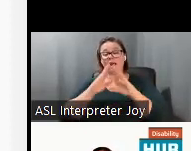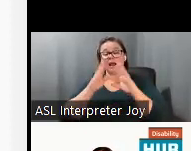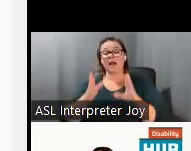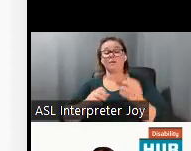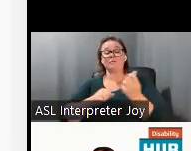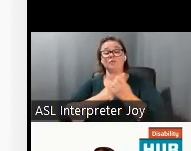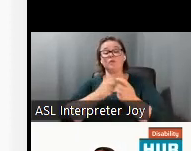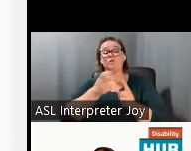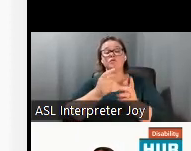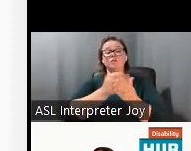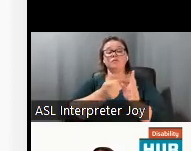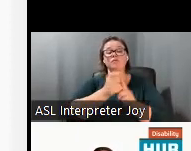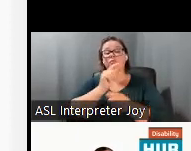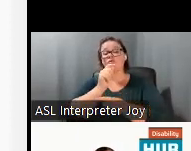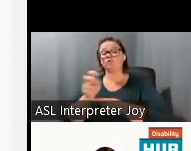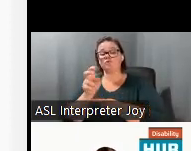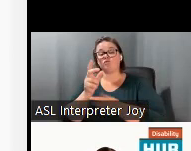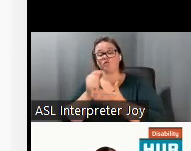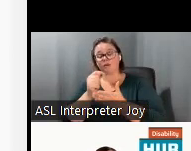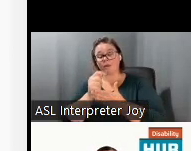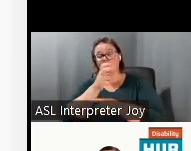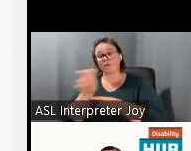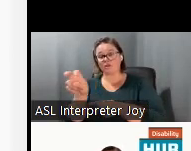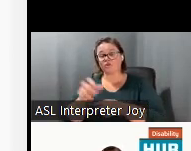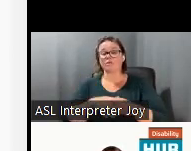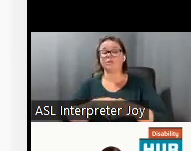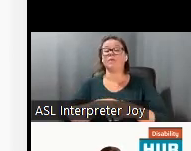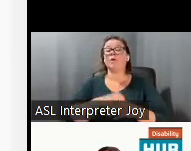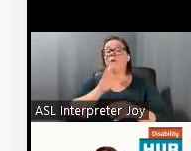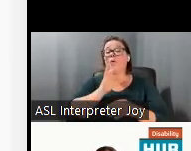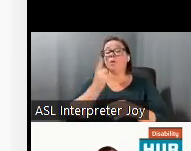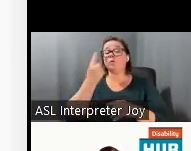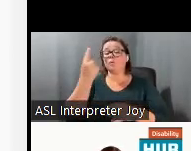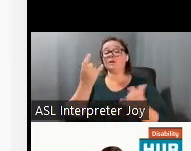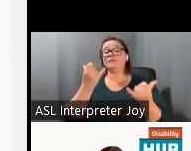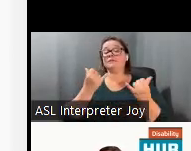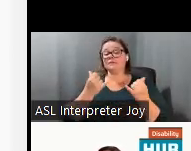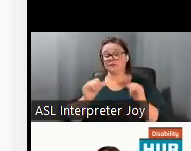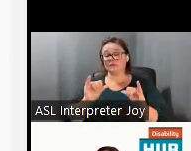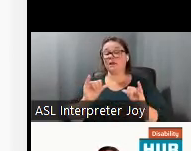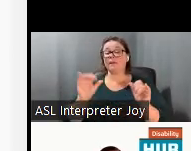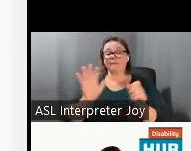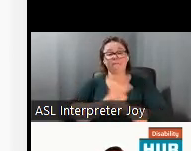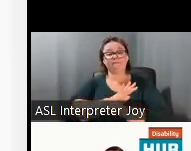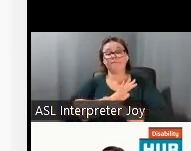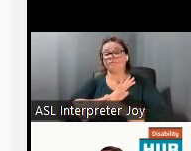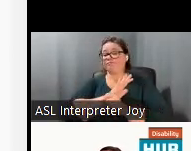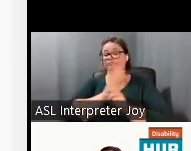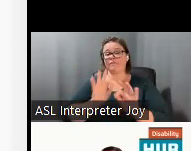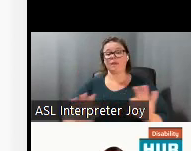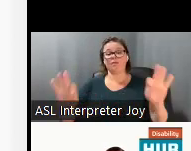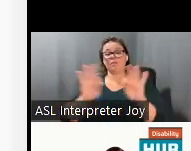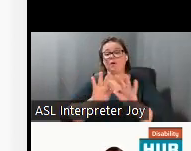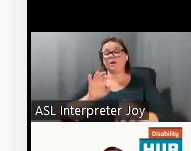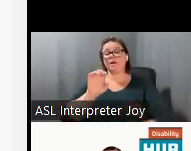from treatment, and an older one, but still completely relevant, expungement,